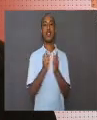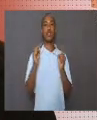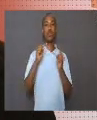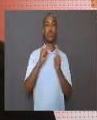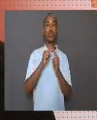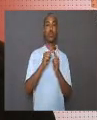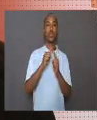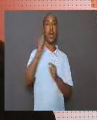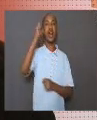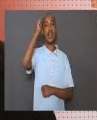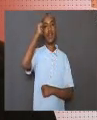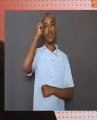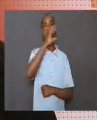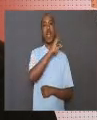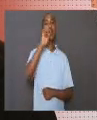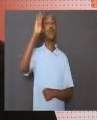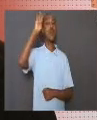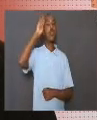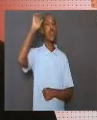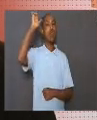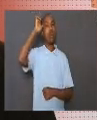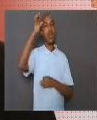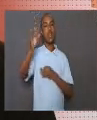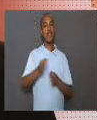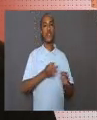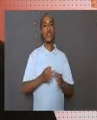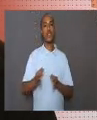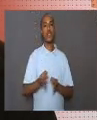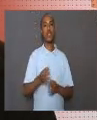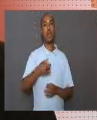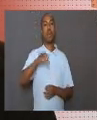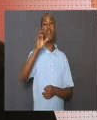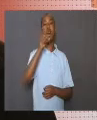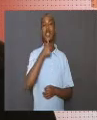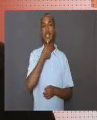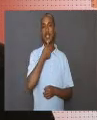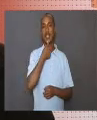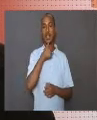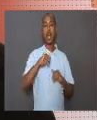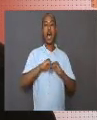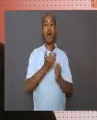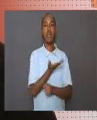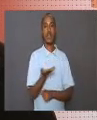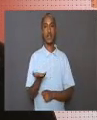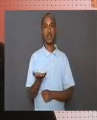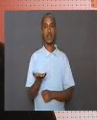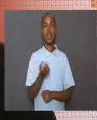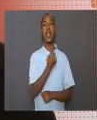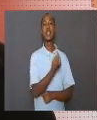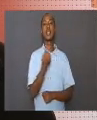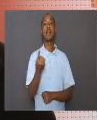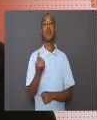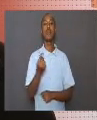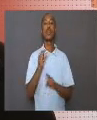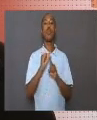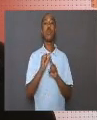the Arrhenius and the Bronsted-Lowry definition of acids. However, some of